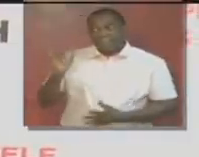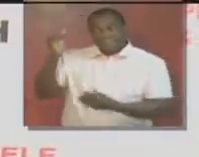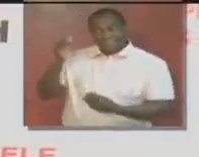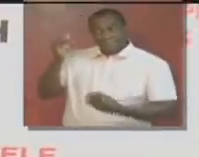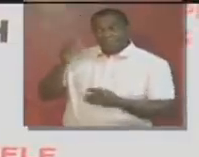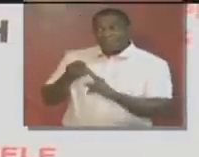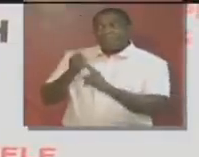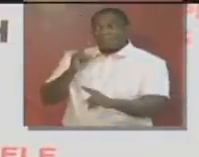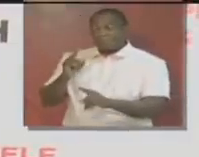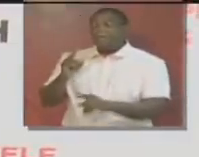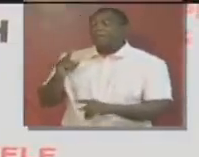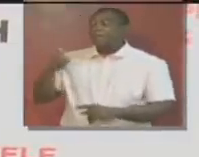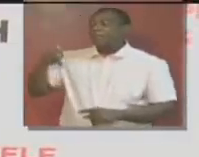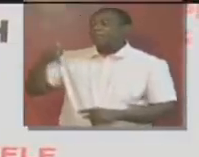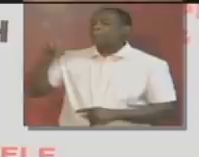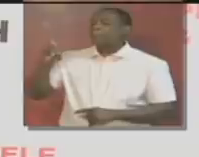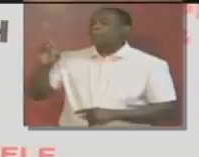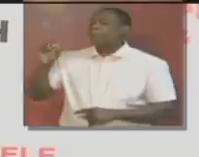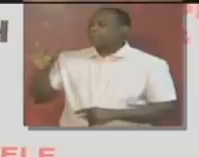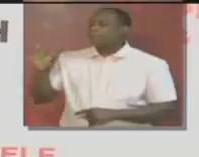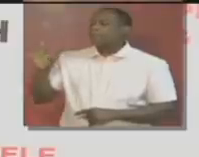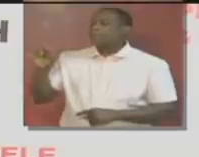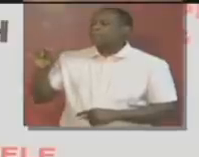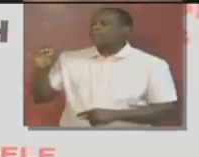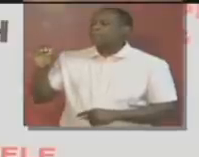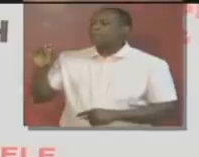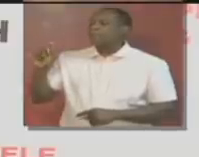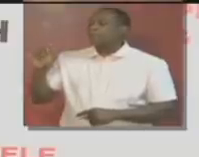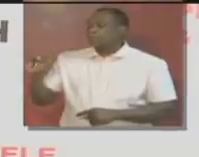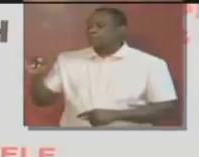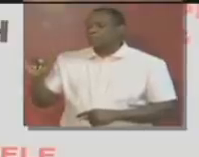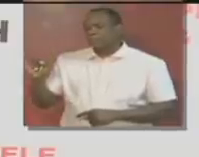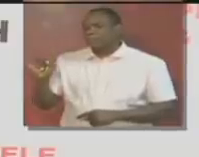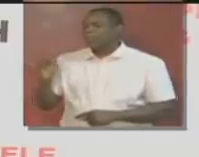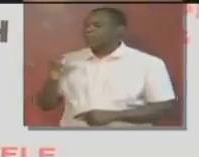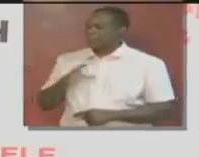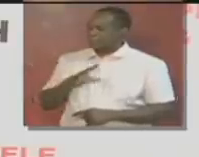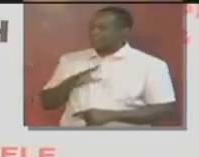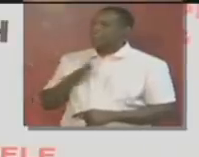for us. We go to TV6 now for questions.